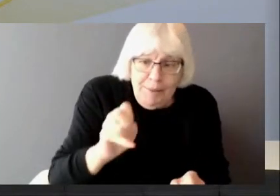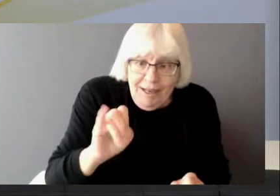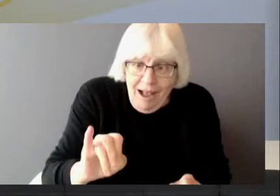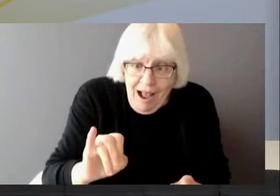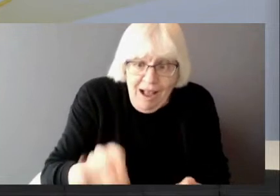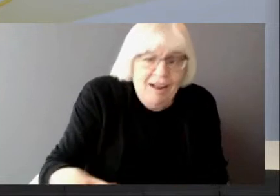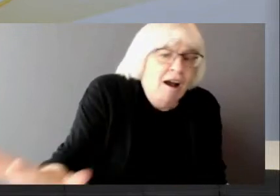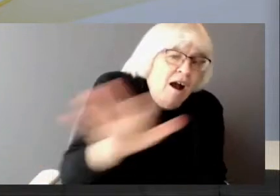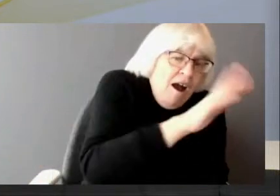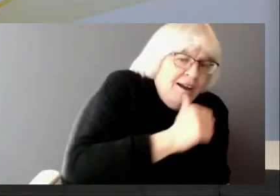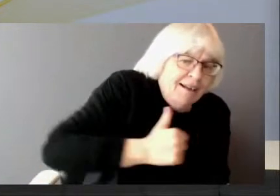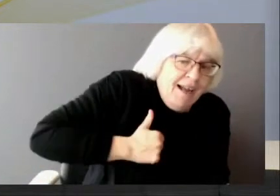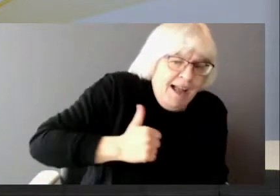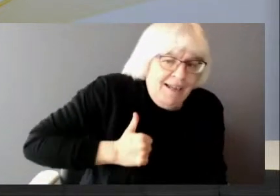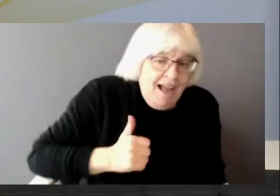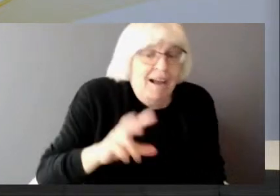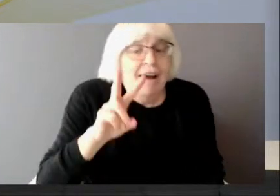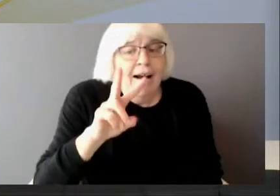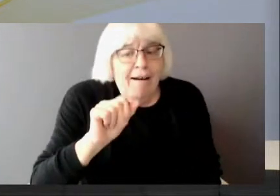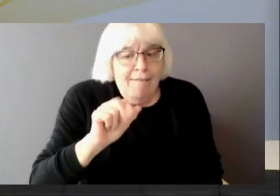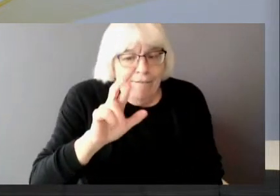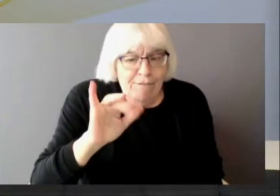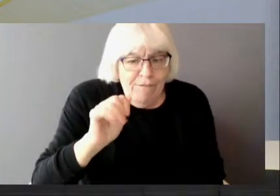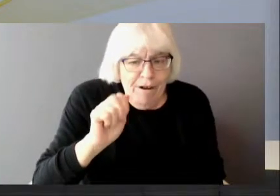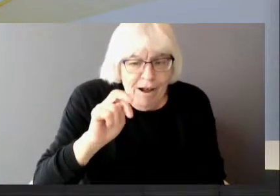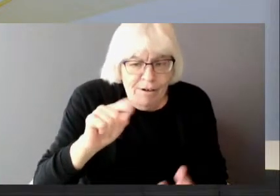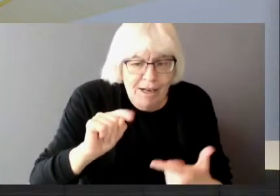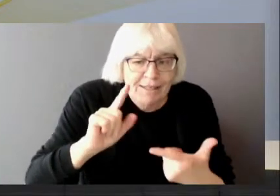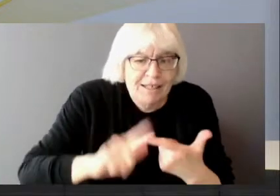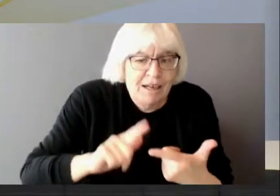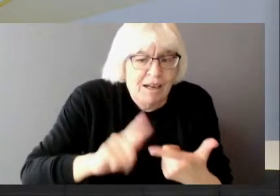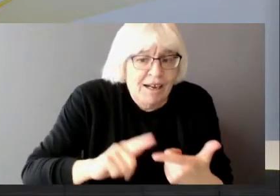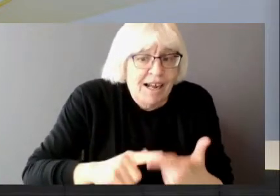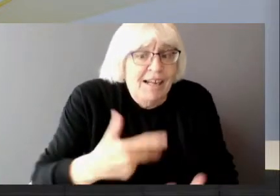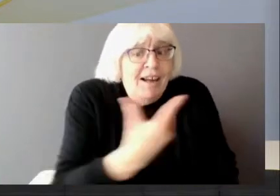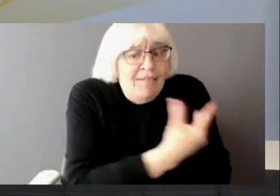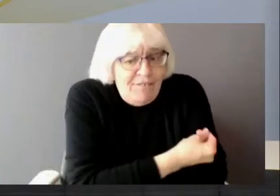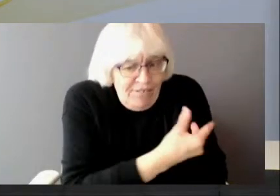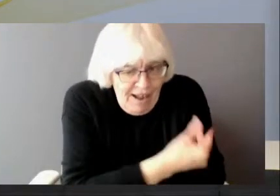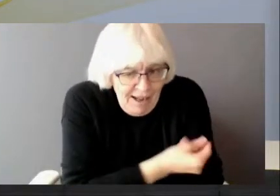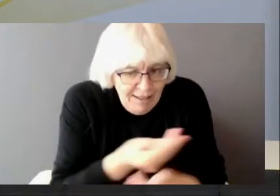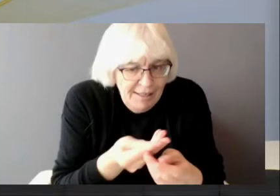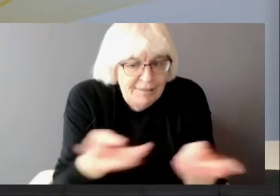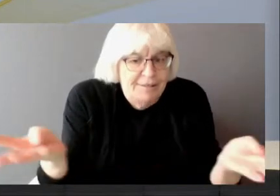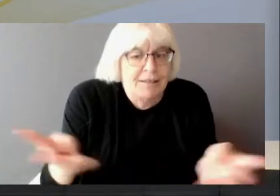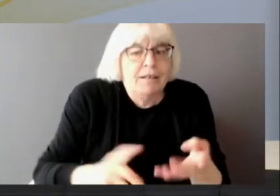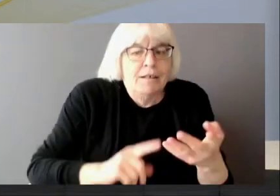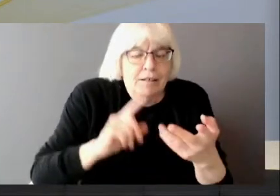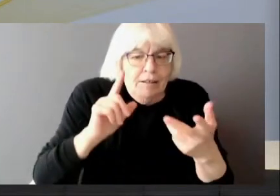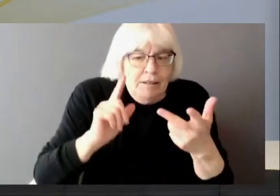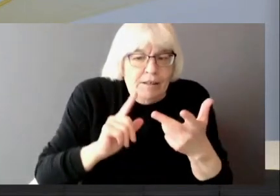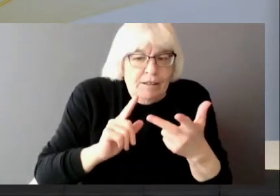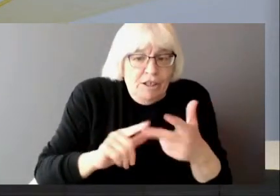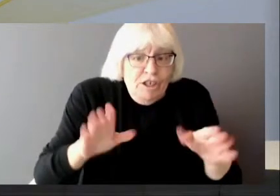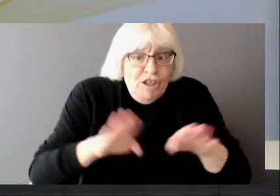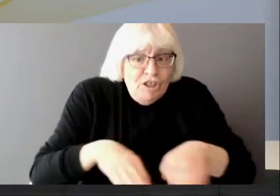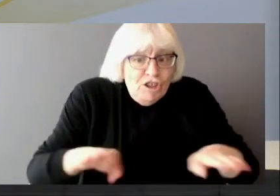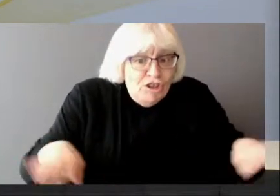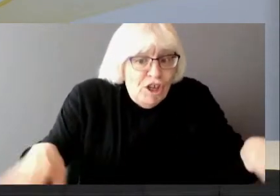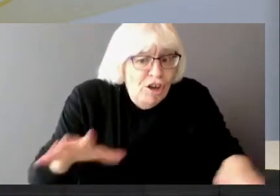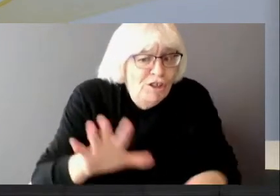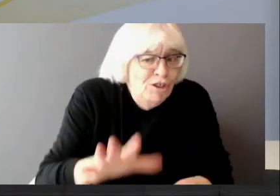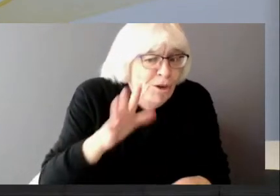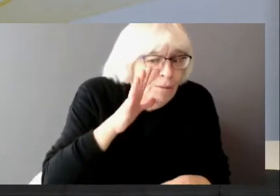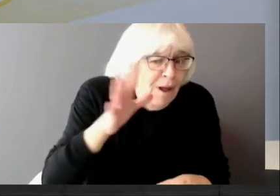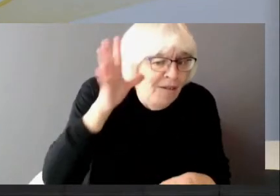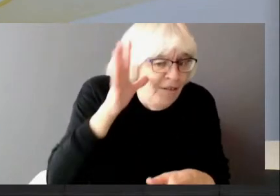vaccine distribution, mention briefly custody arrangements, as well as the federal restrictions on international air and land travel.